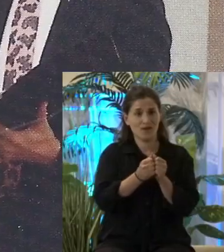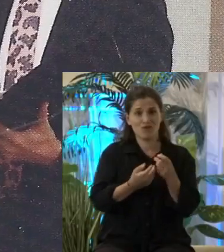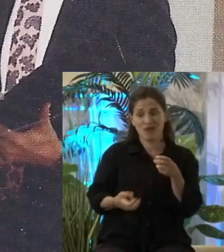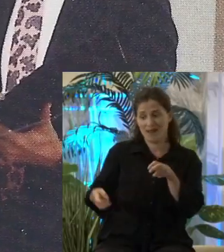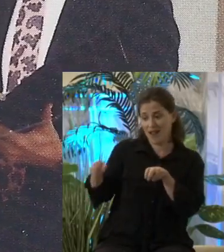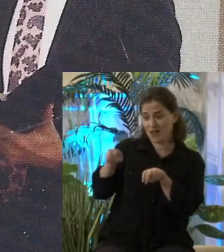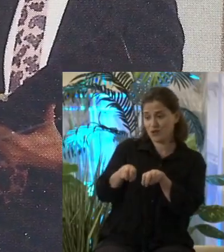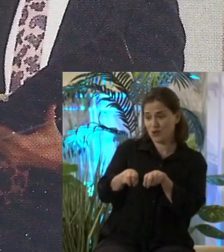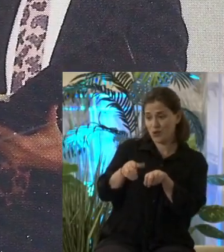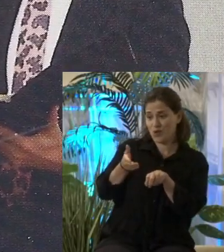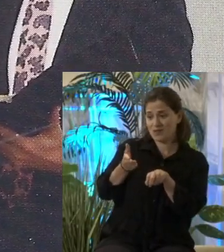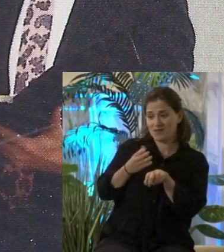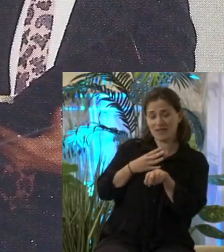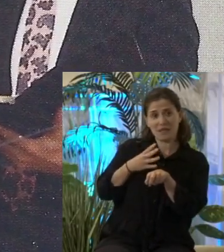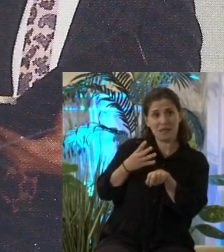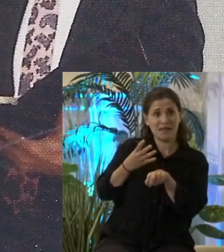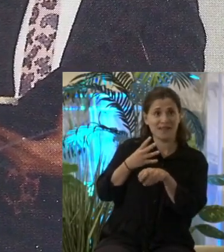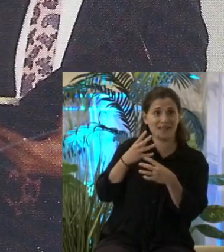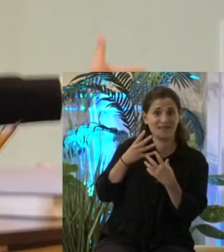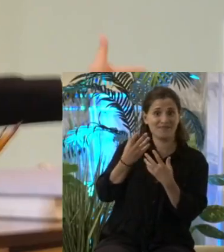a beautiful hymn.